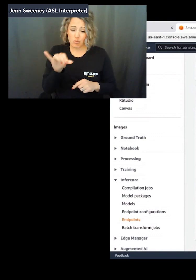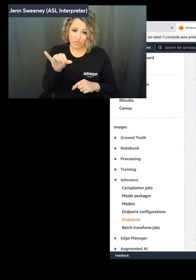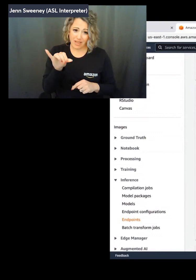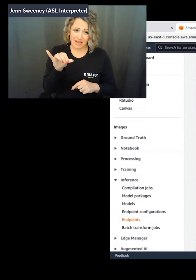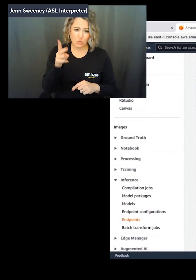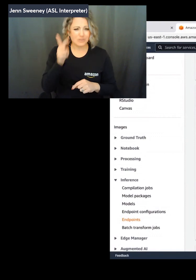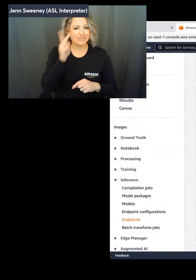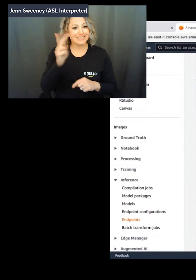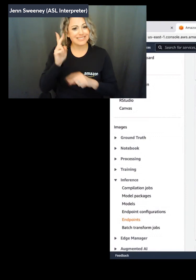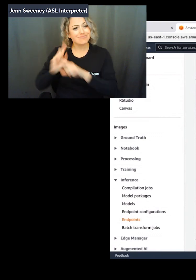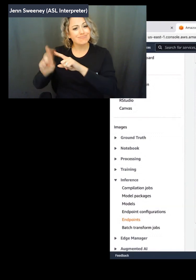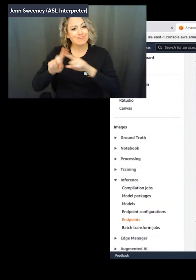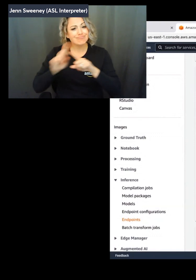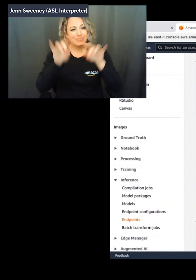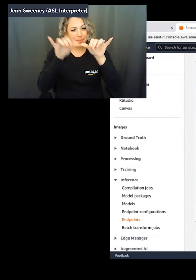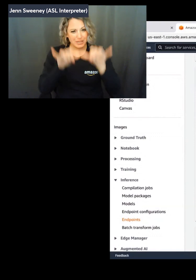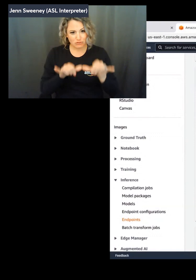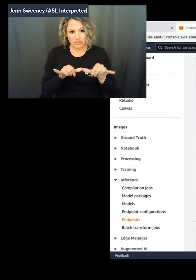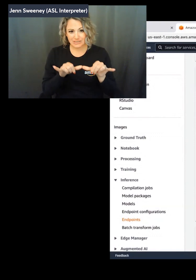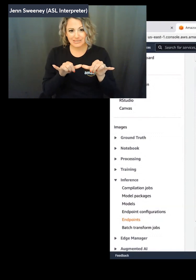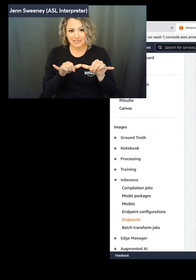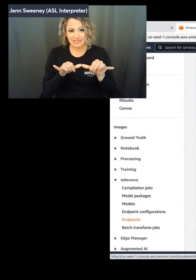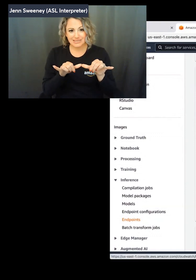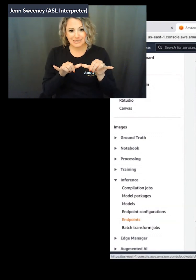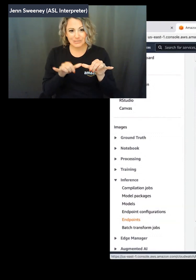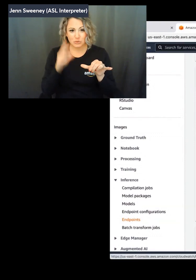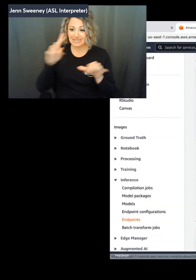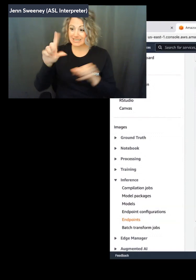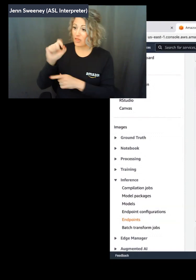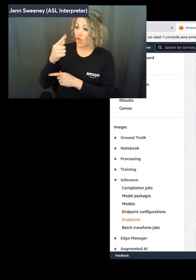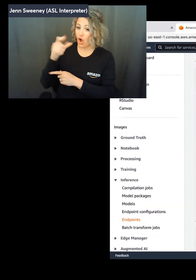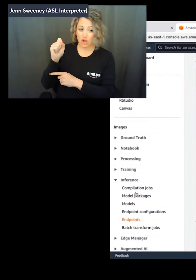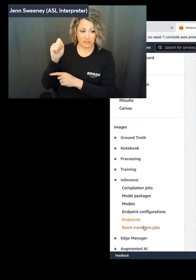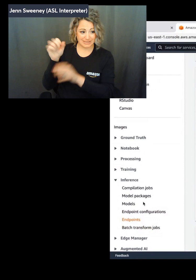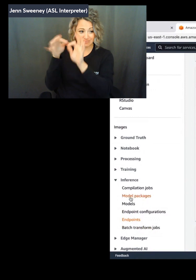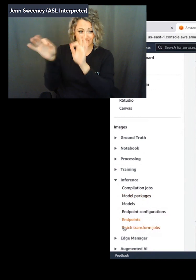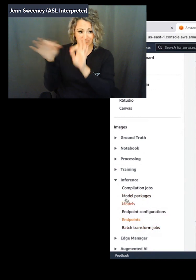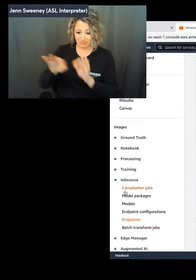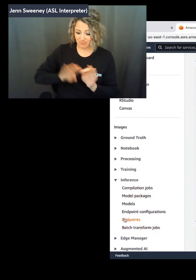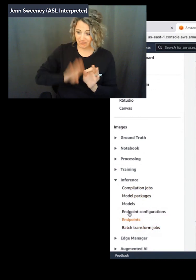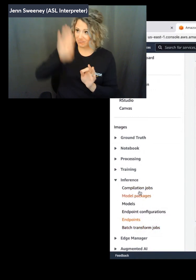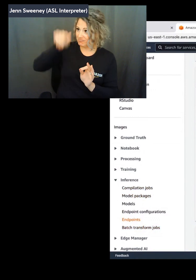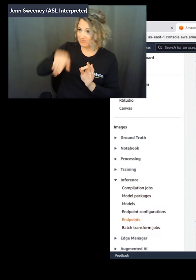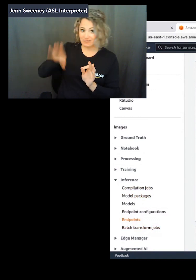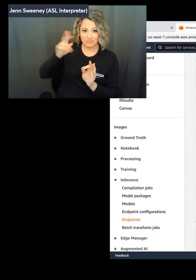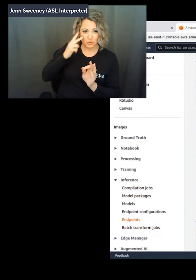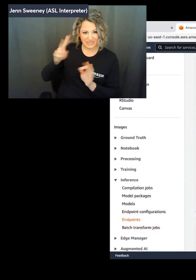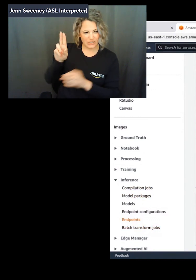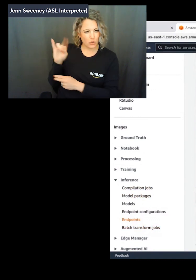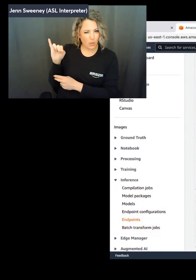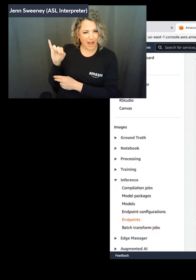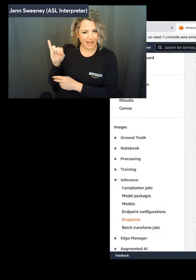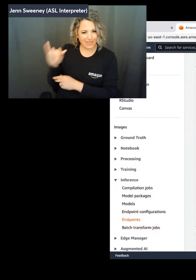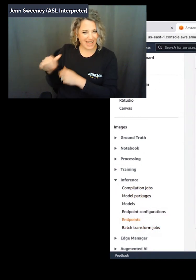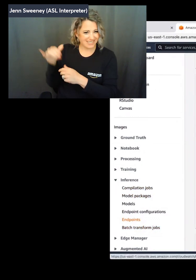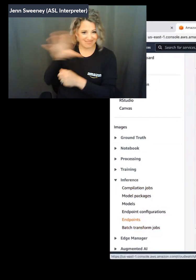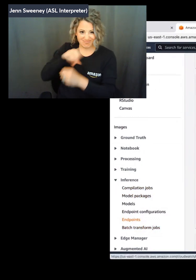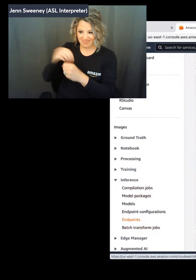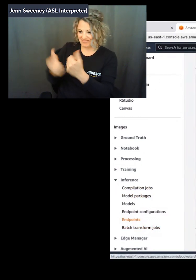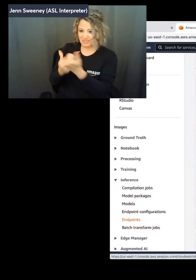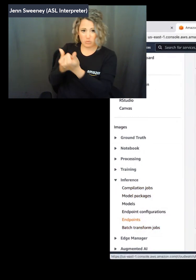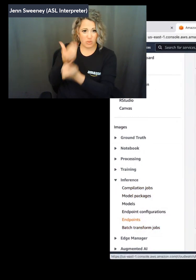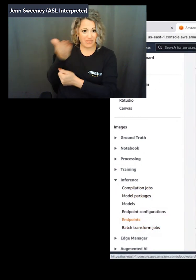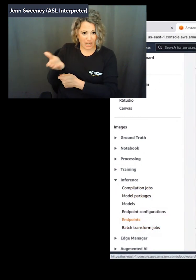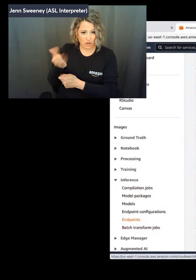that, you can see all these metrics here. You can view these logs, view instance metrics, view invocation metrics. This is all in the UI that we support. You can track all